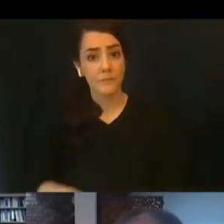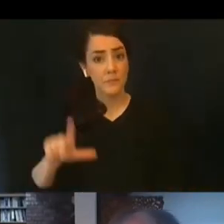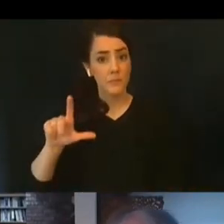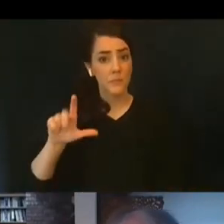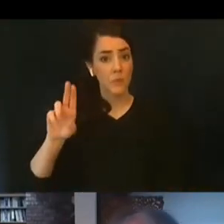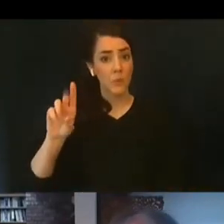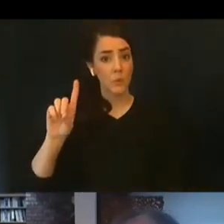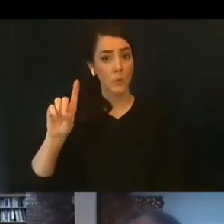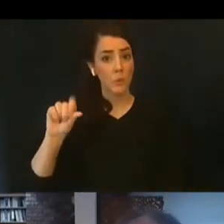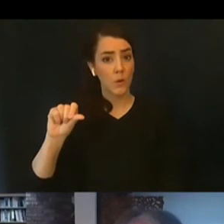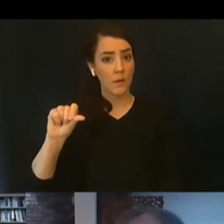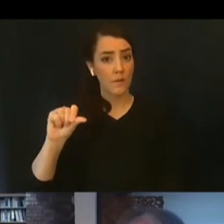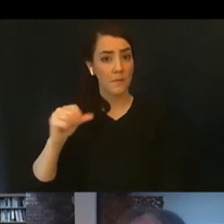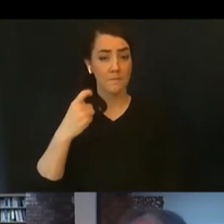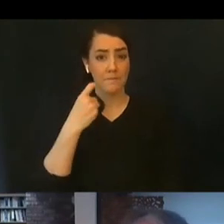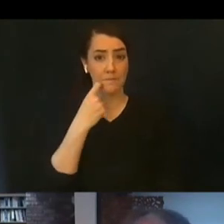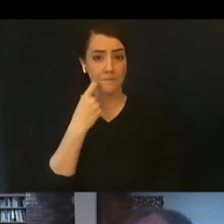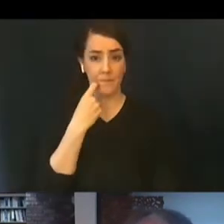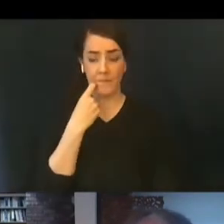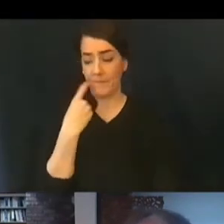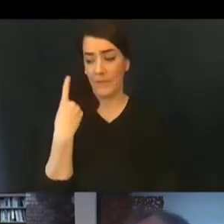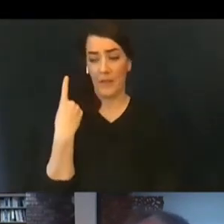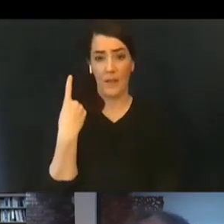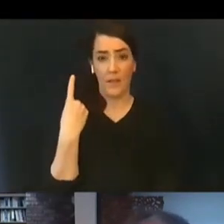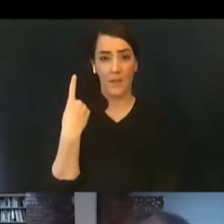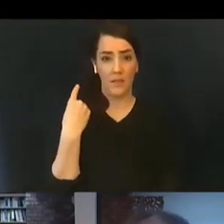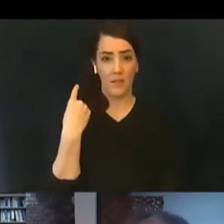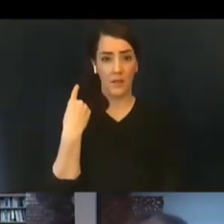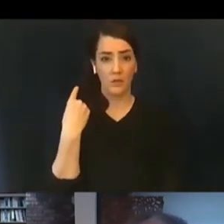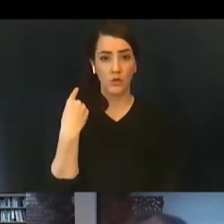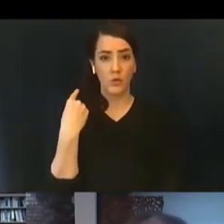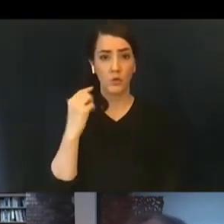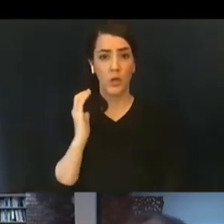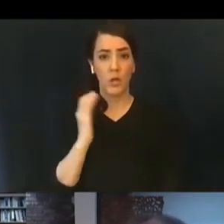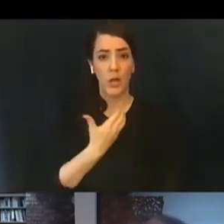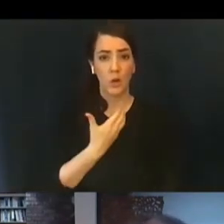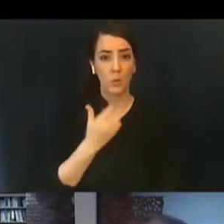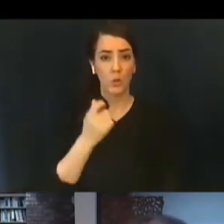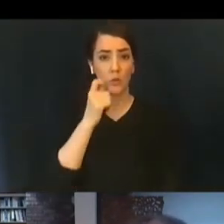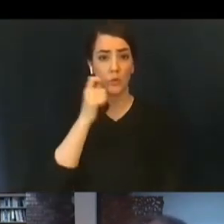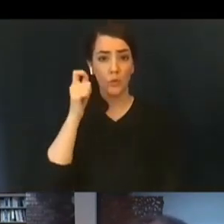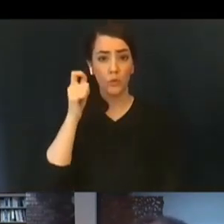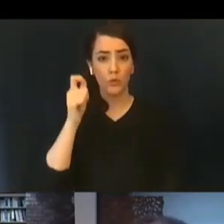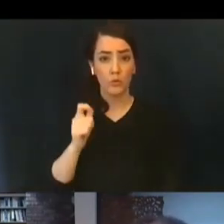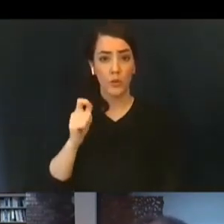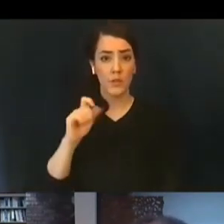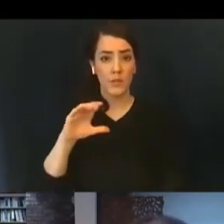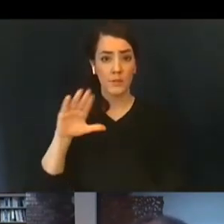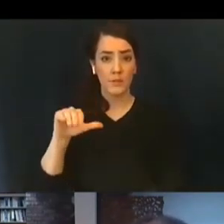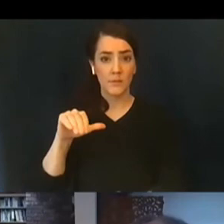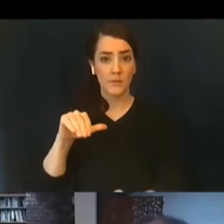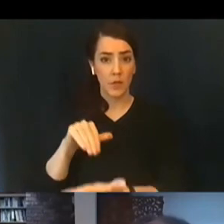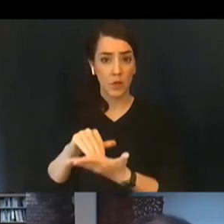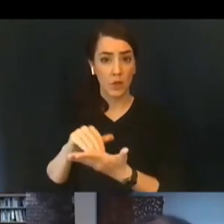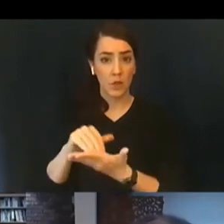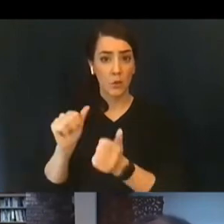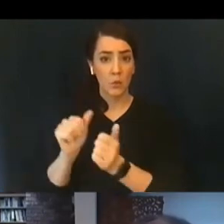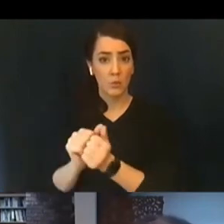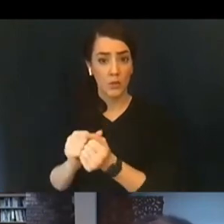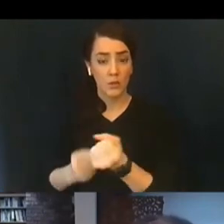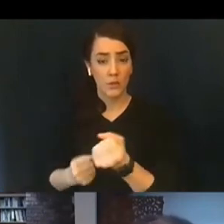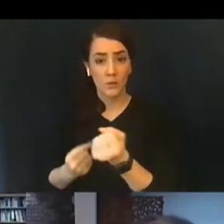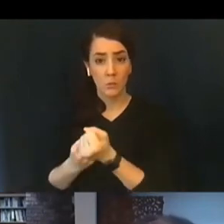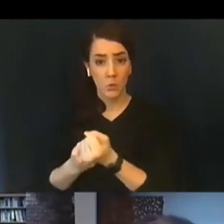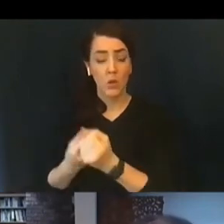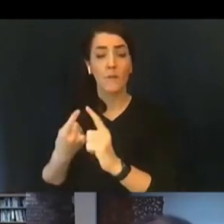this past year, our Ukrainian center, um, with the help of this, uh, Center of Holocaust